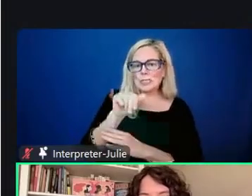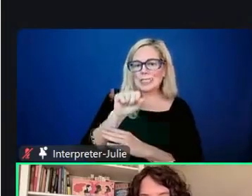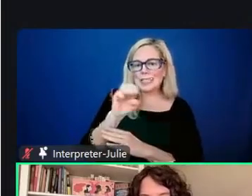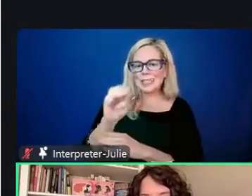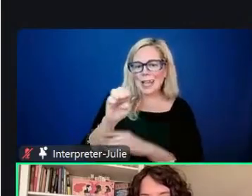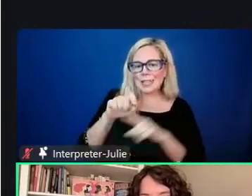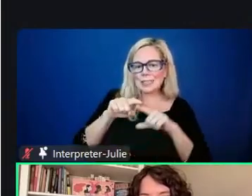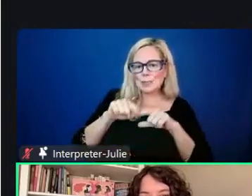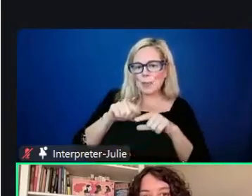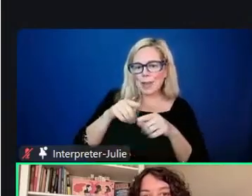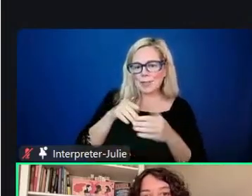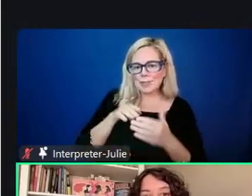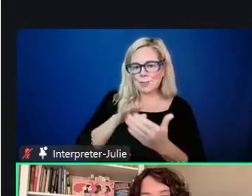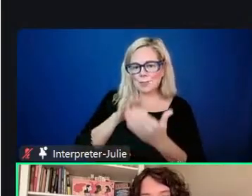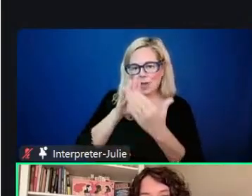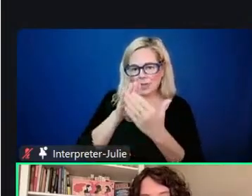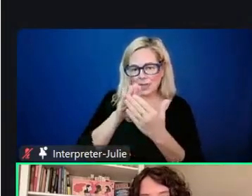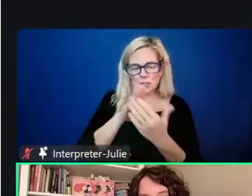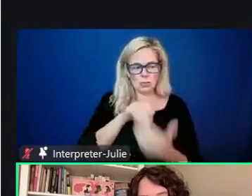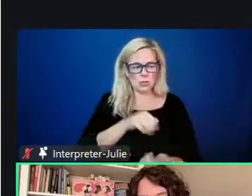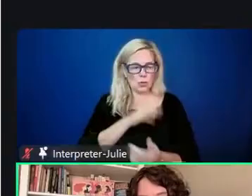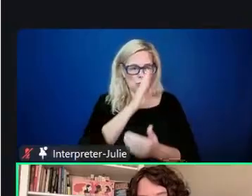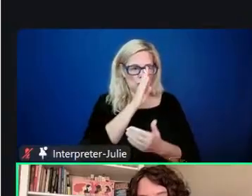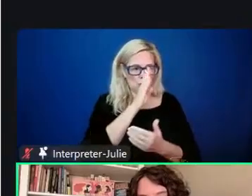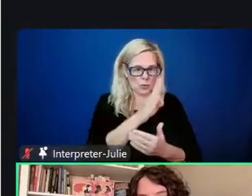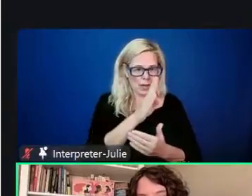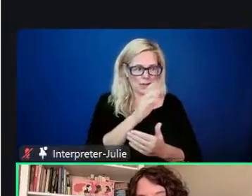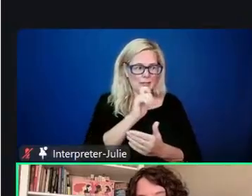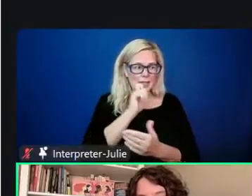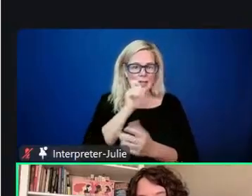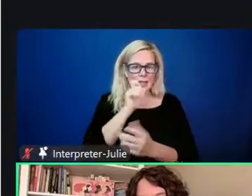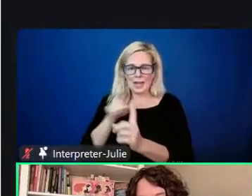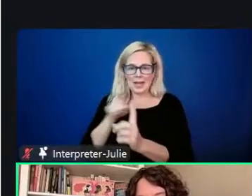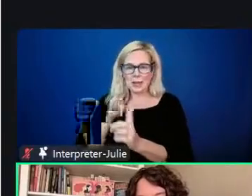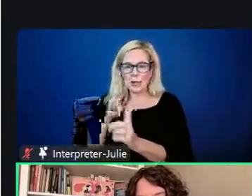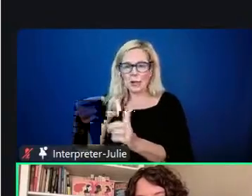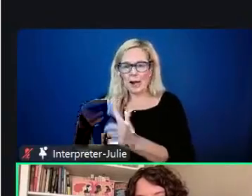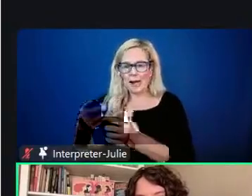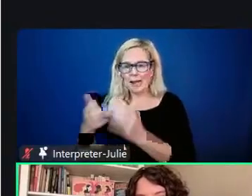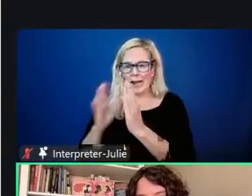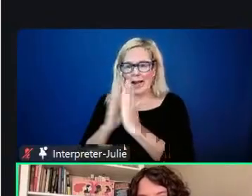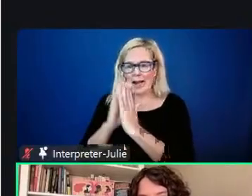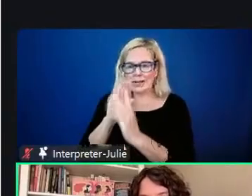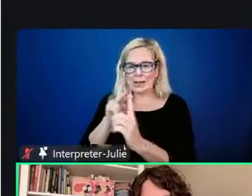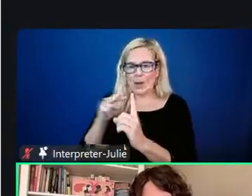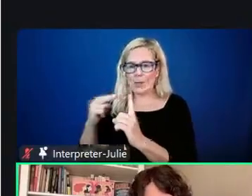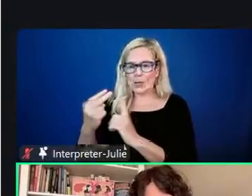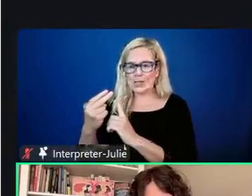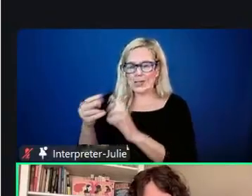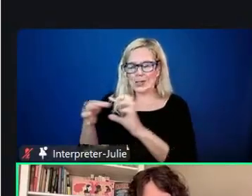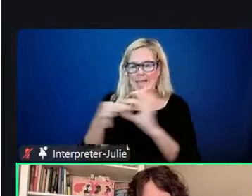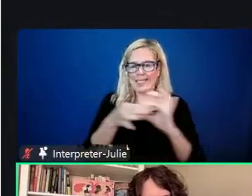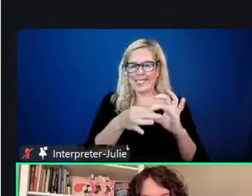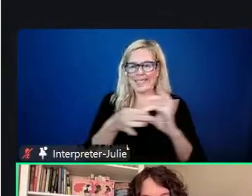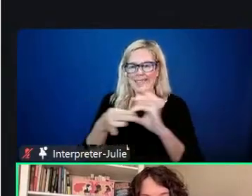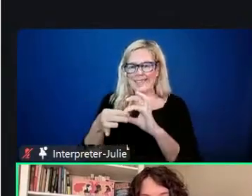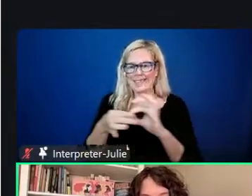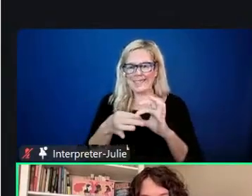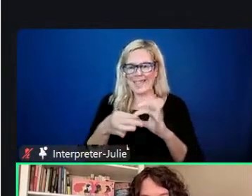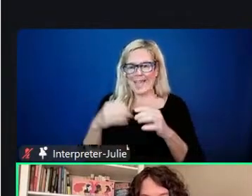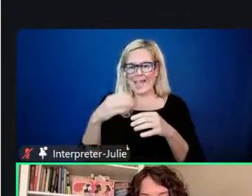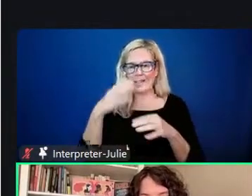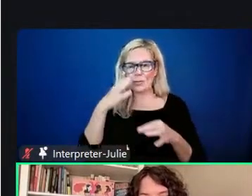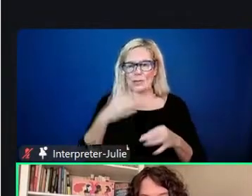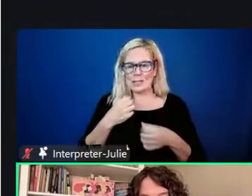both indirectly and directly ask about perceptions and to link that to decision-making. So I'll explain a little bit more